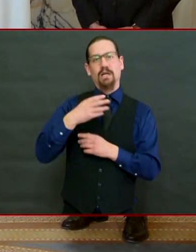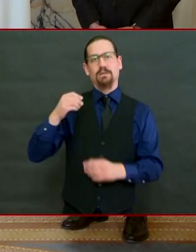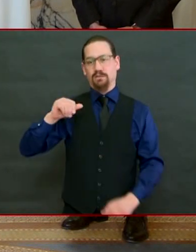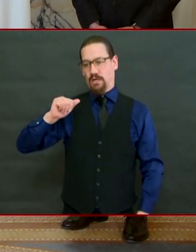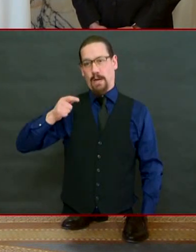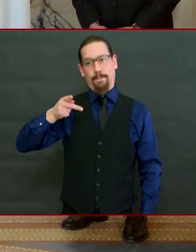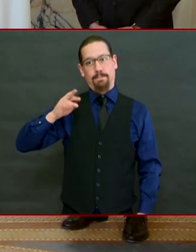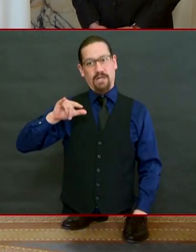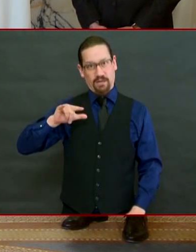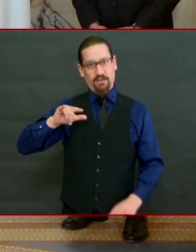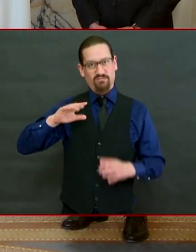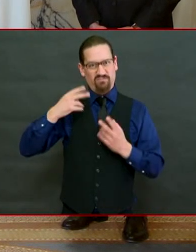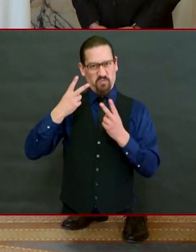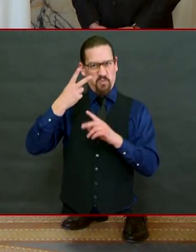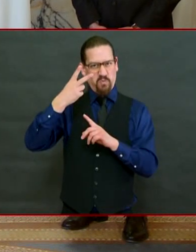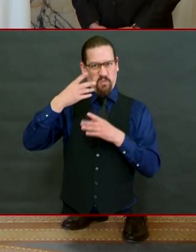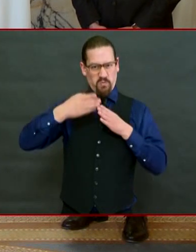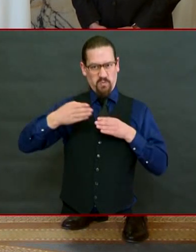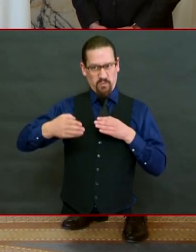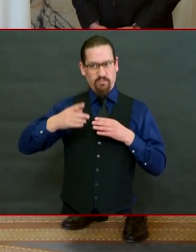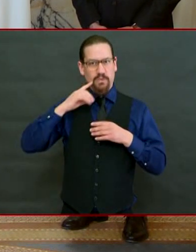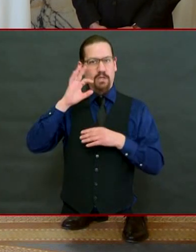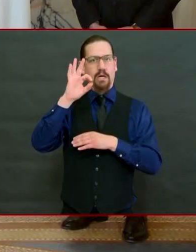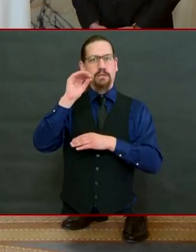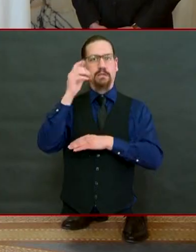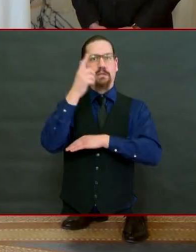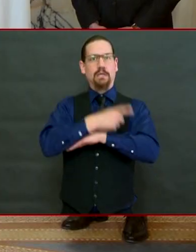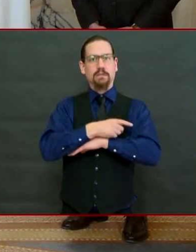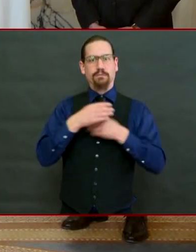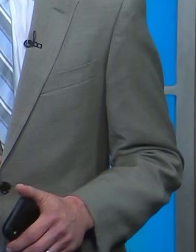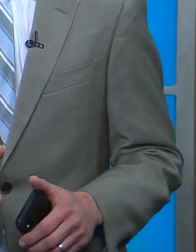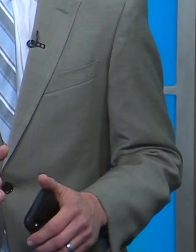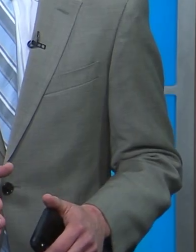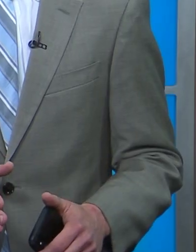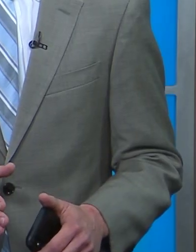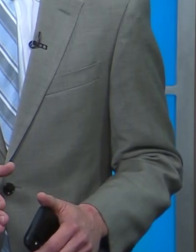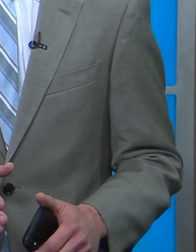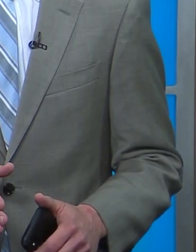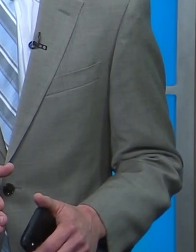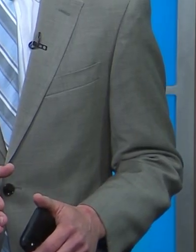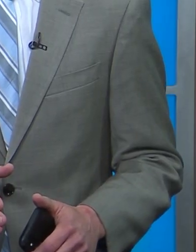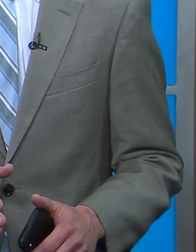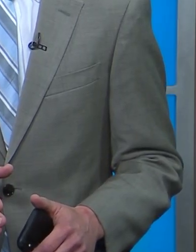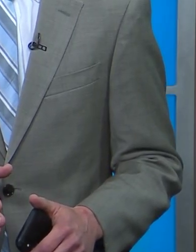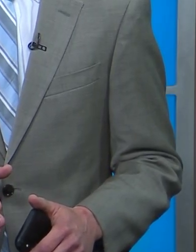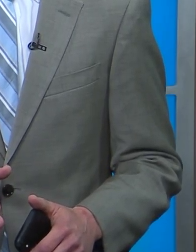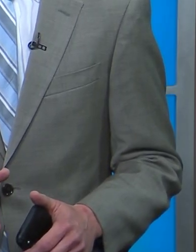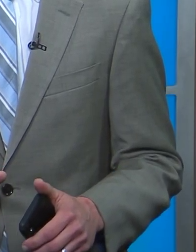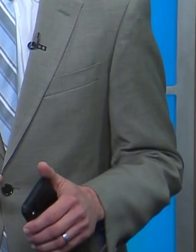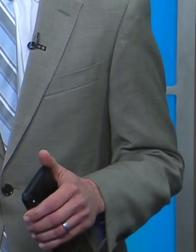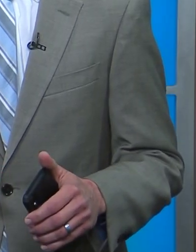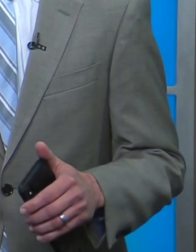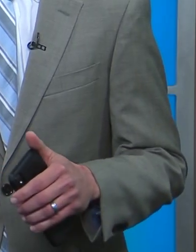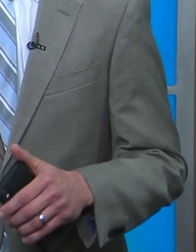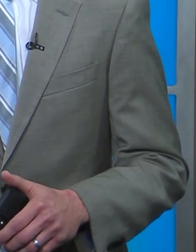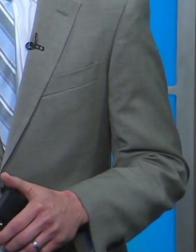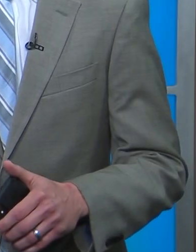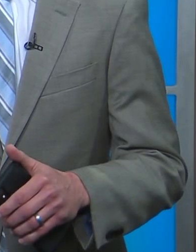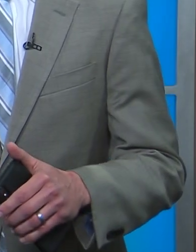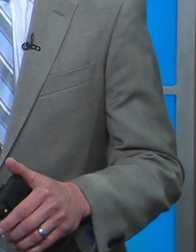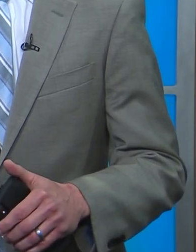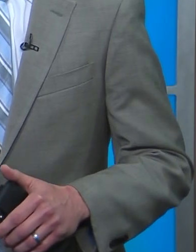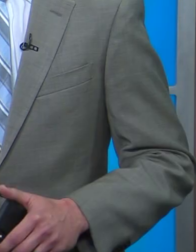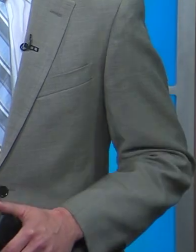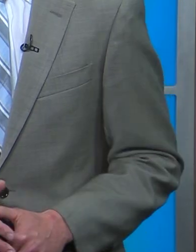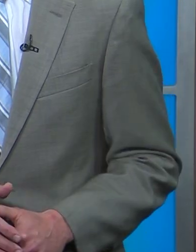extensions for all expirations that come up in the month of May. But Mickey also raised a good question about what this all means